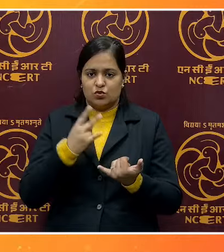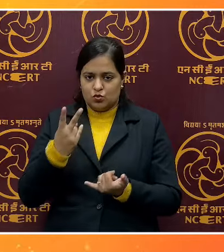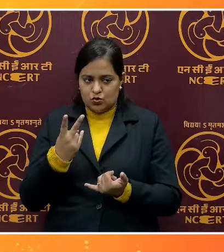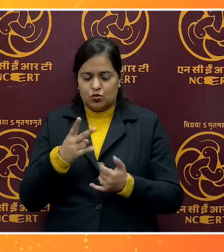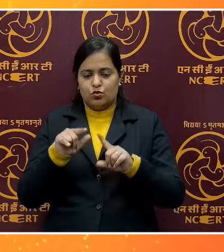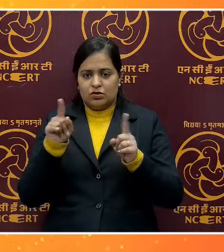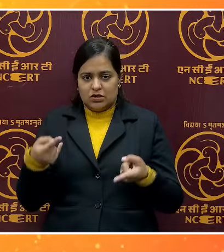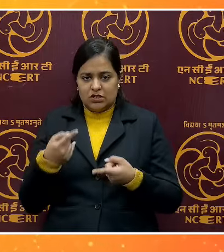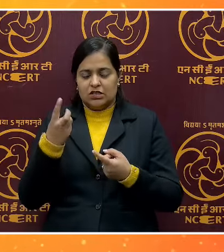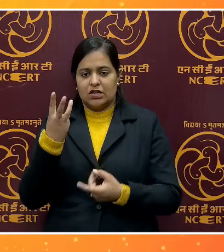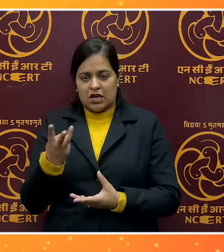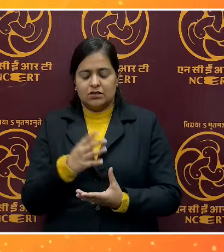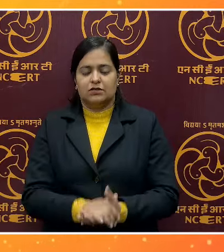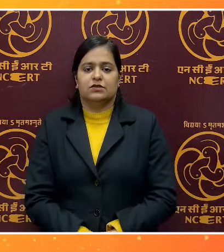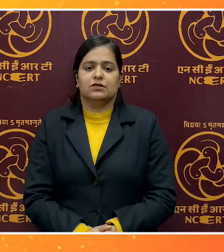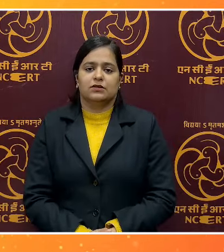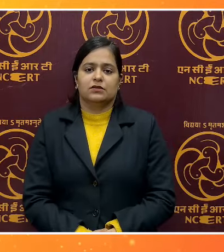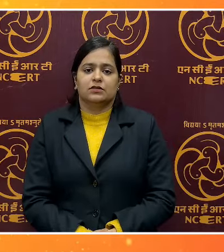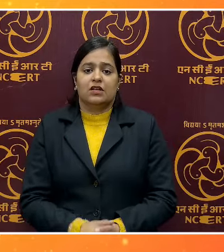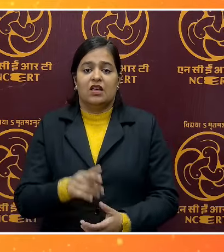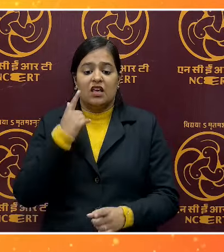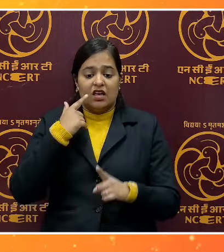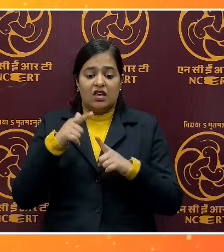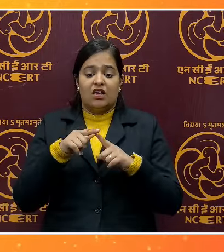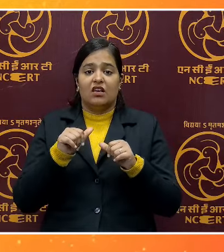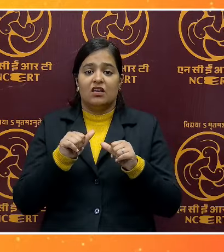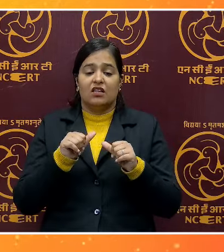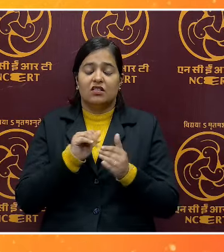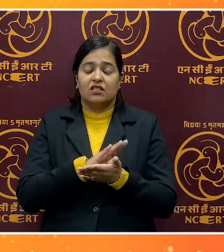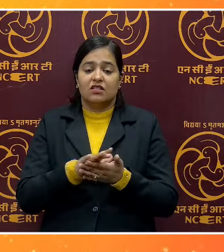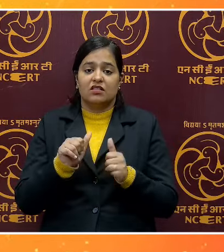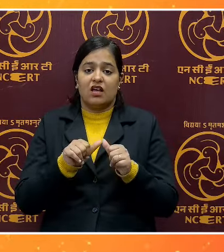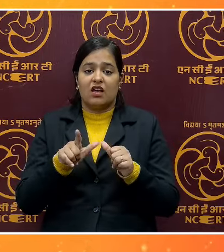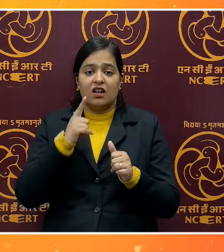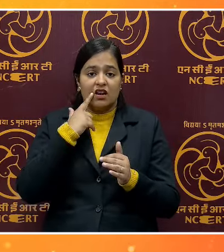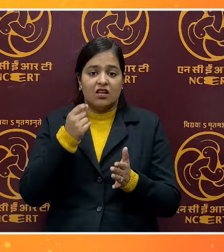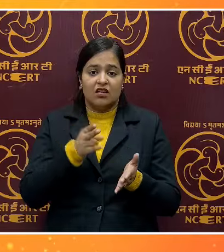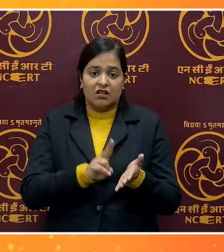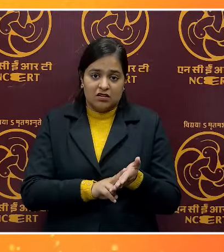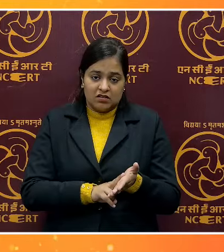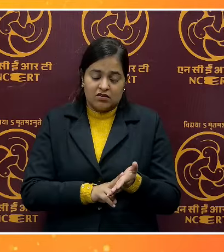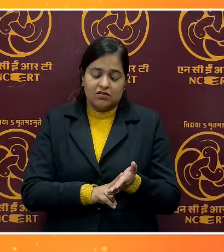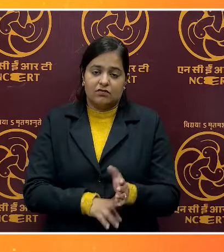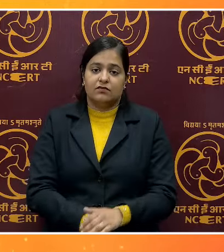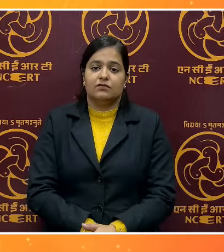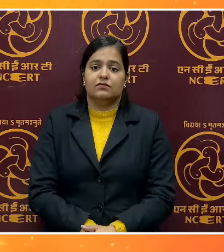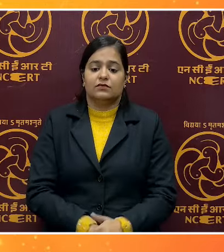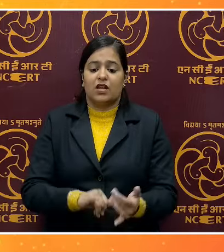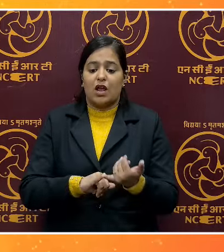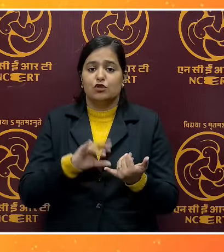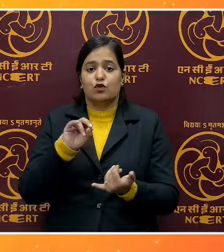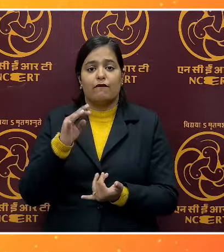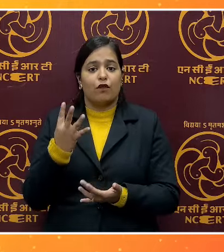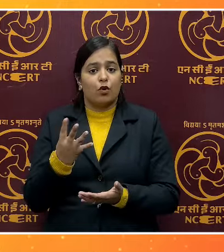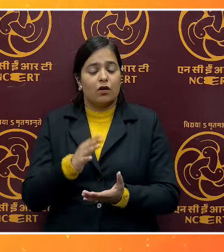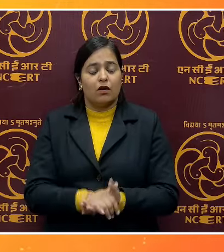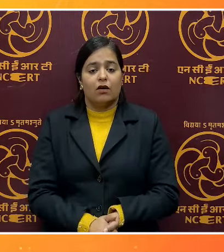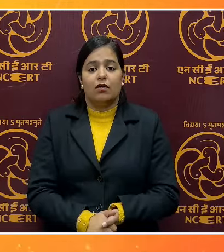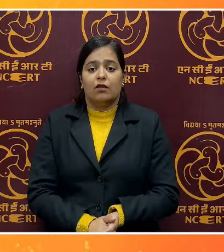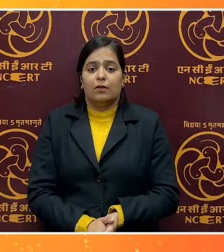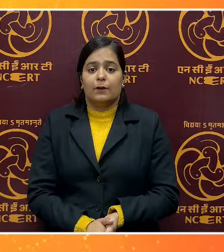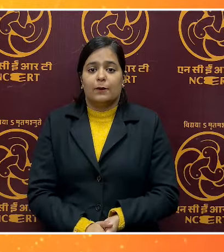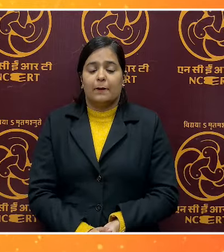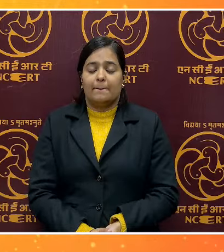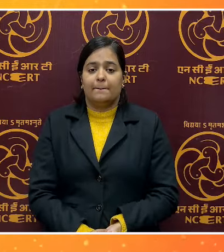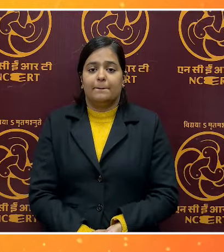diamine. Ethylene diamine whole thrice, SO4 thrice is named